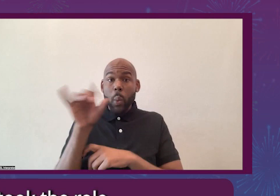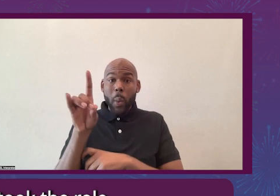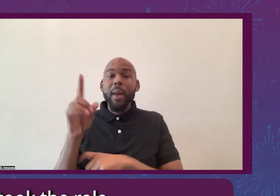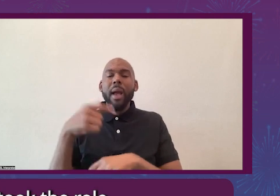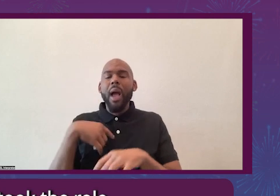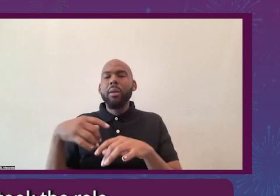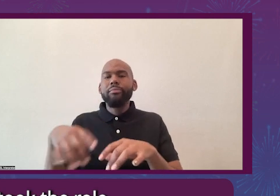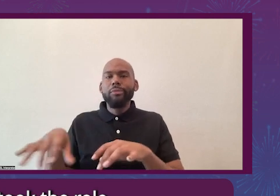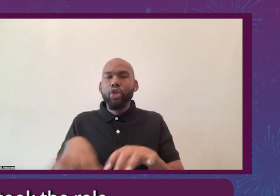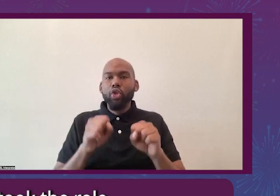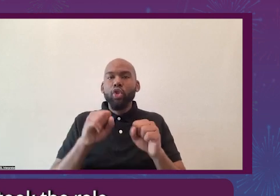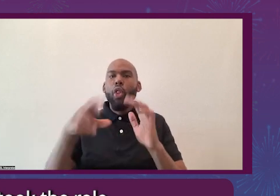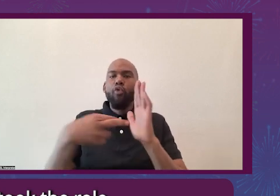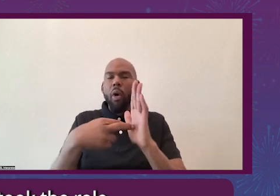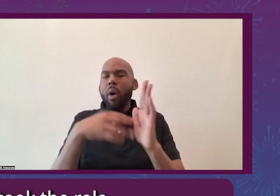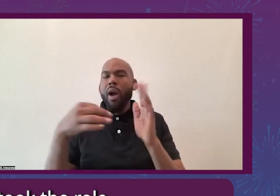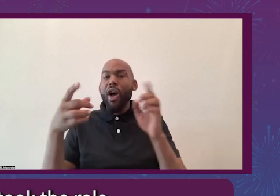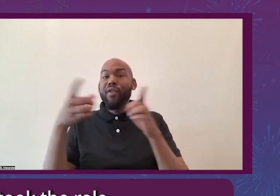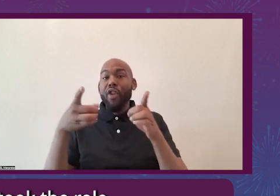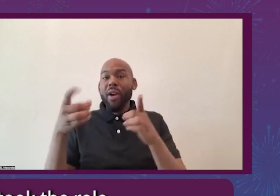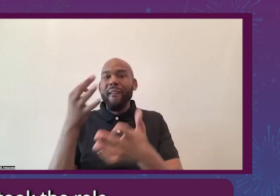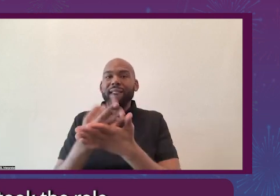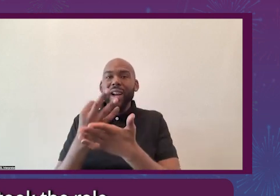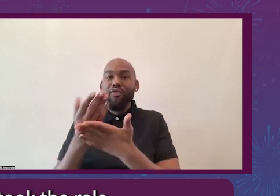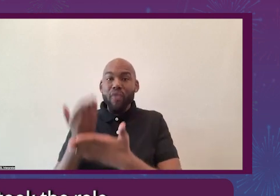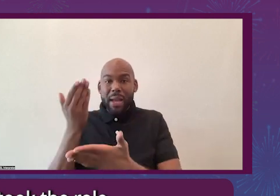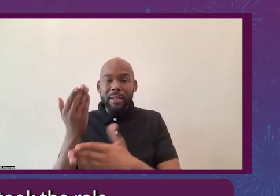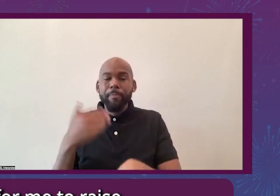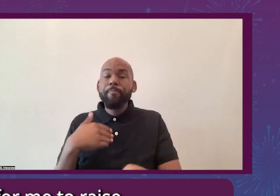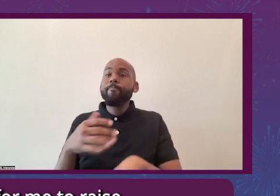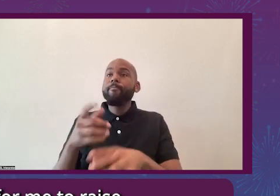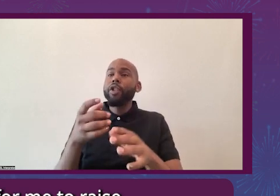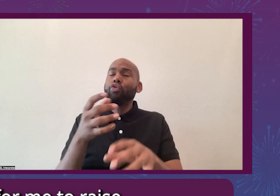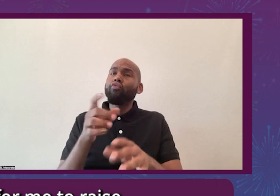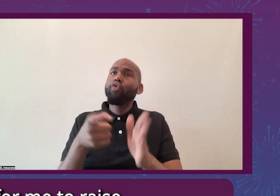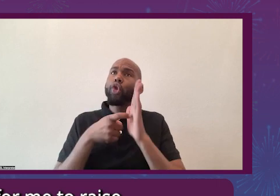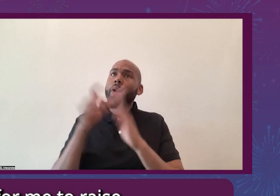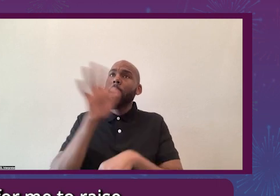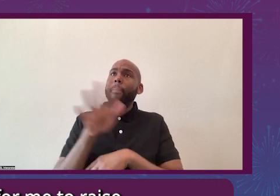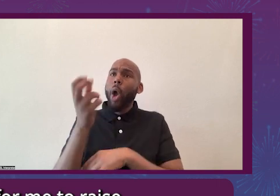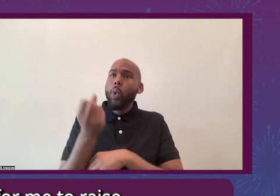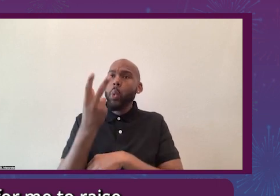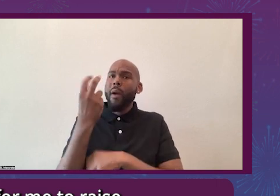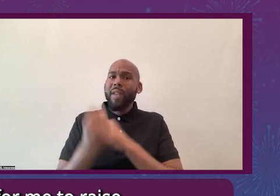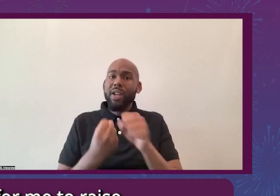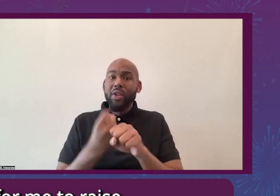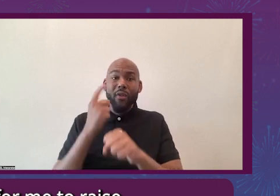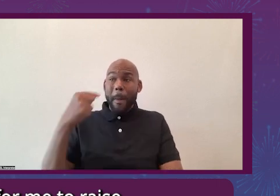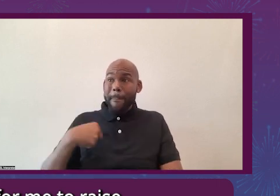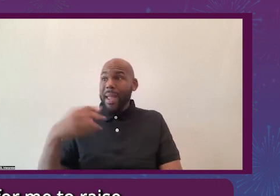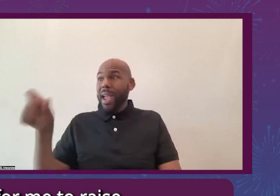WID and took the role of the director of fundraising for the Ed Roberts campus. It took about 12 years